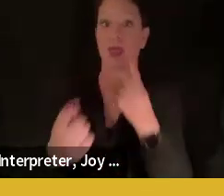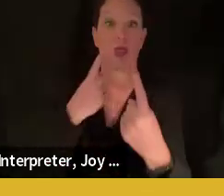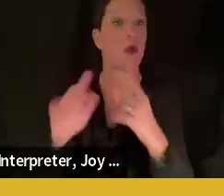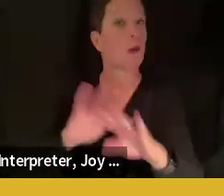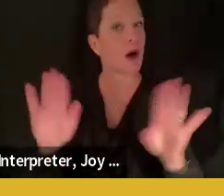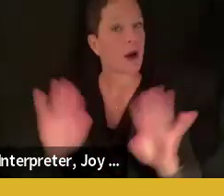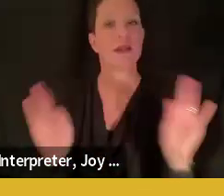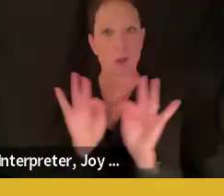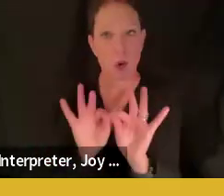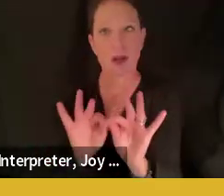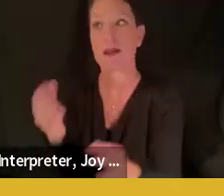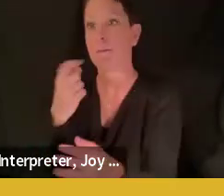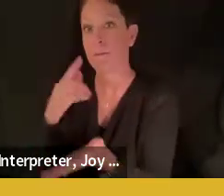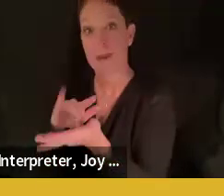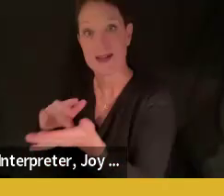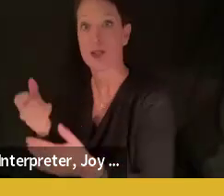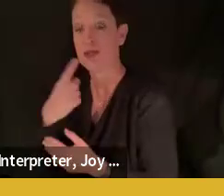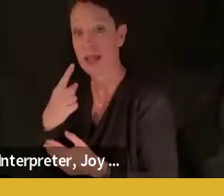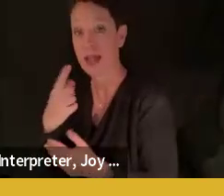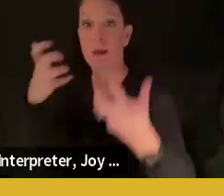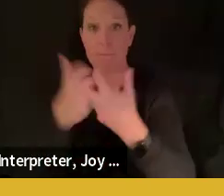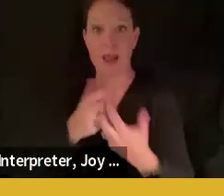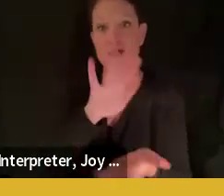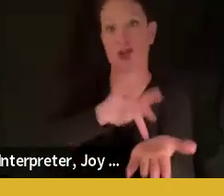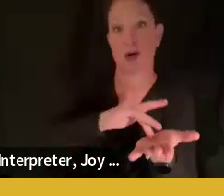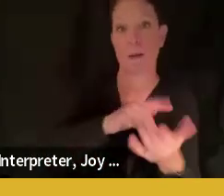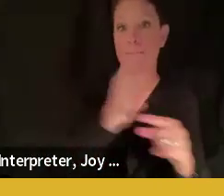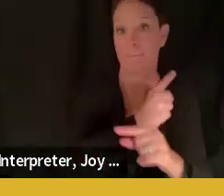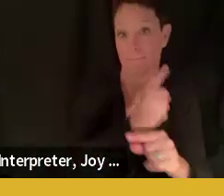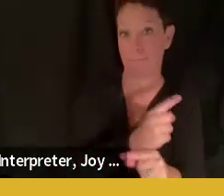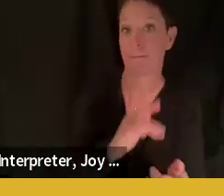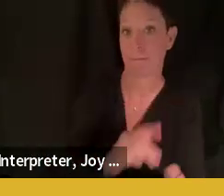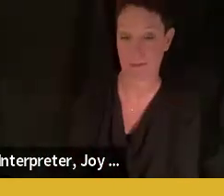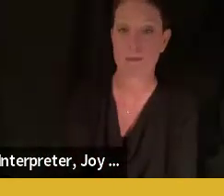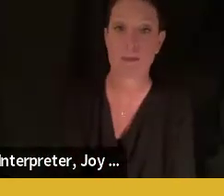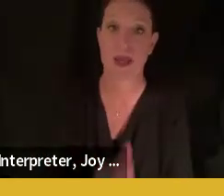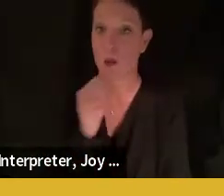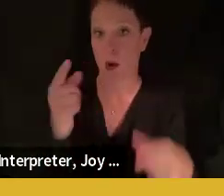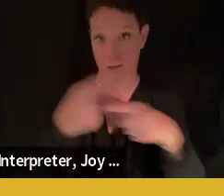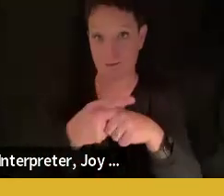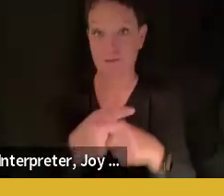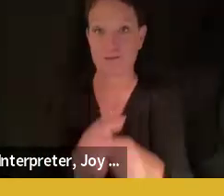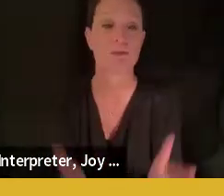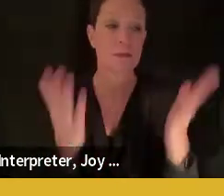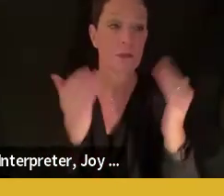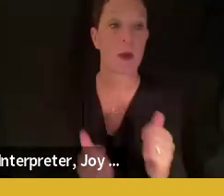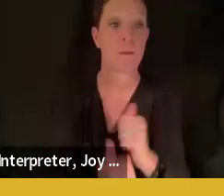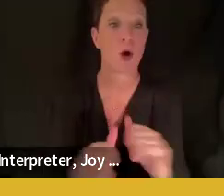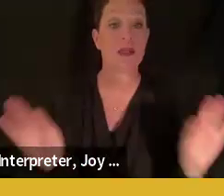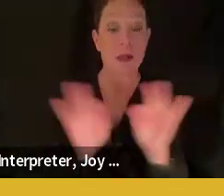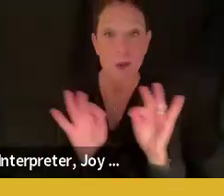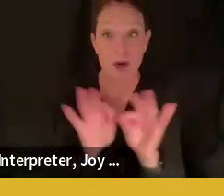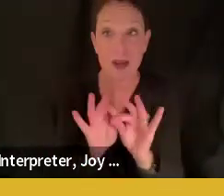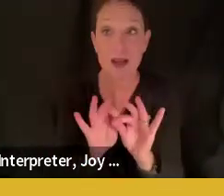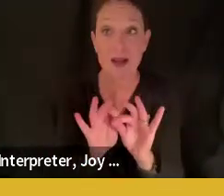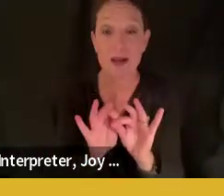sure you're taking the necessary steps, especially if you're on other medications. And most importantly, know when